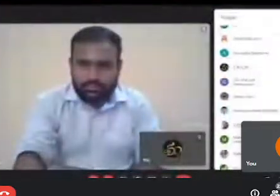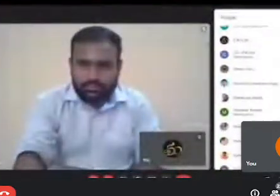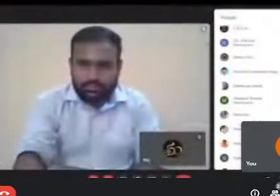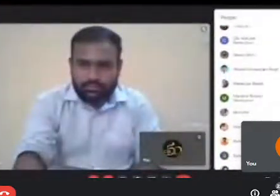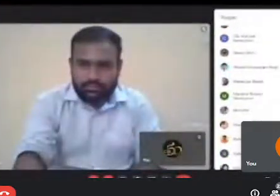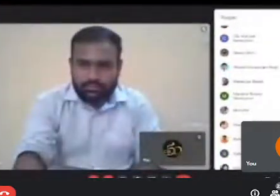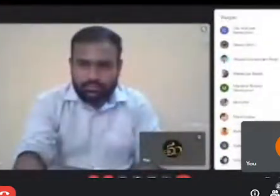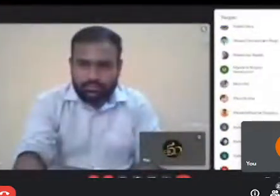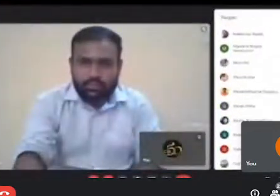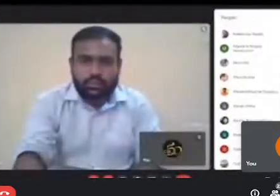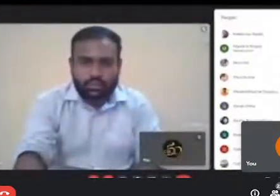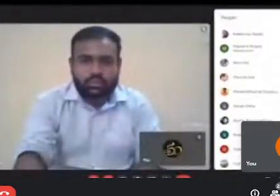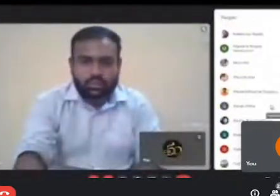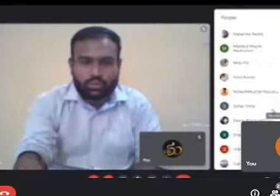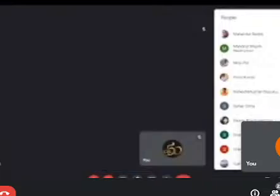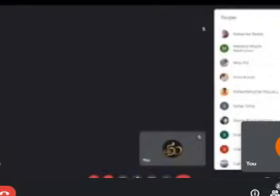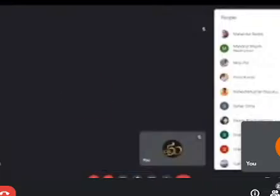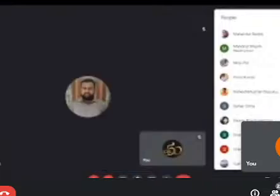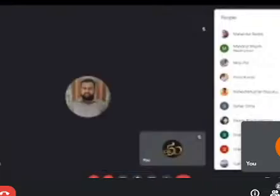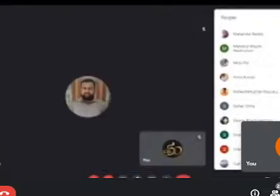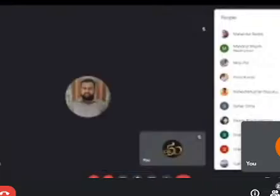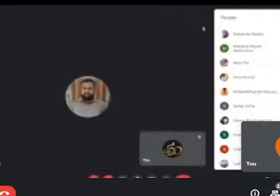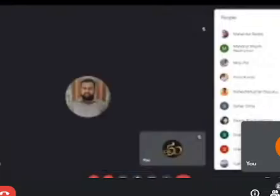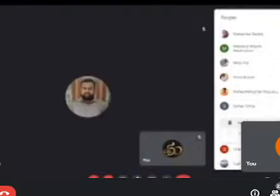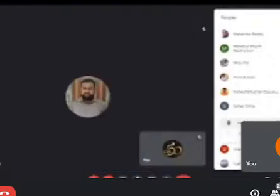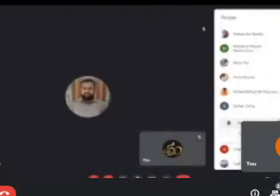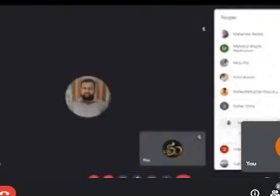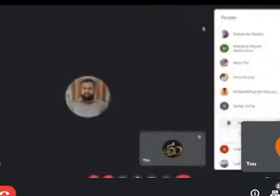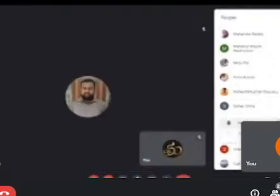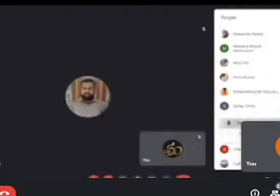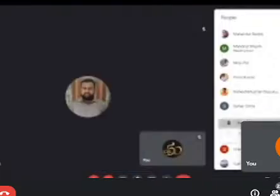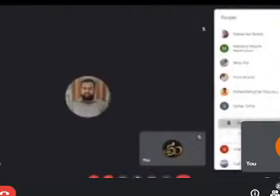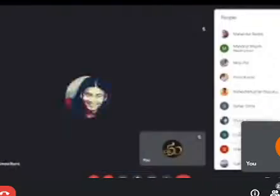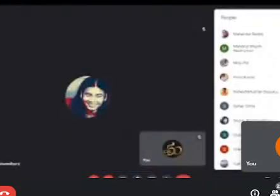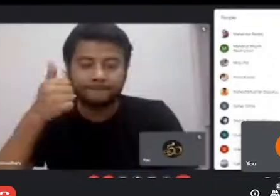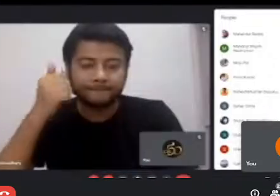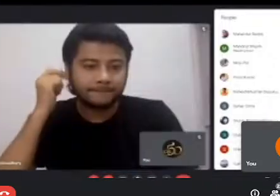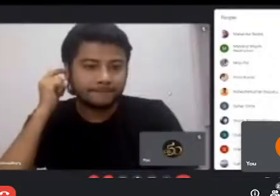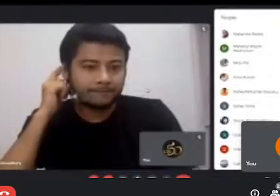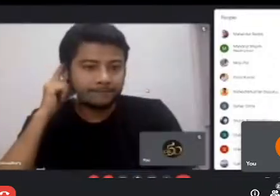a interpreter in the inset window?